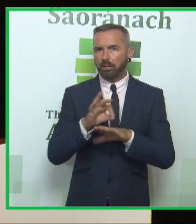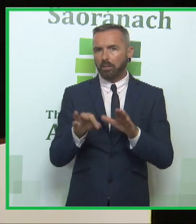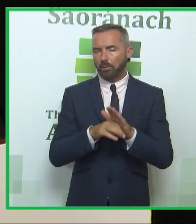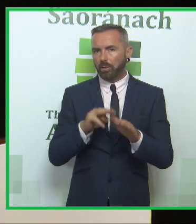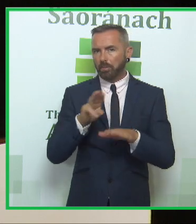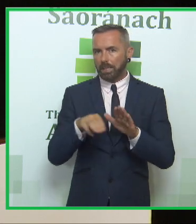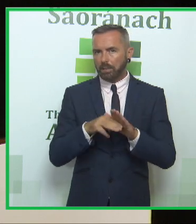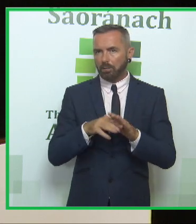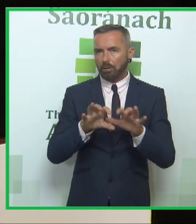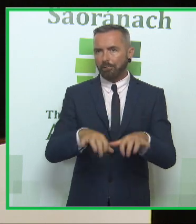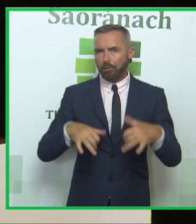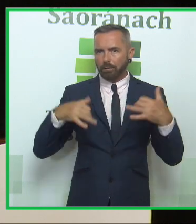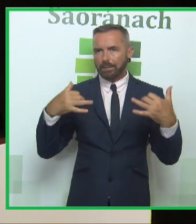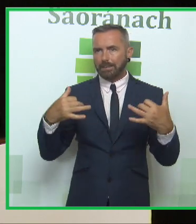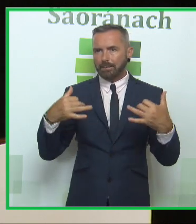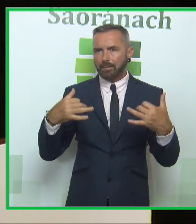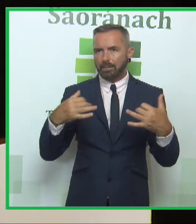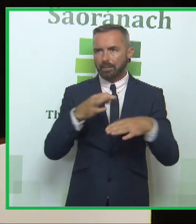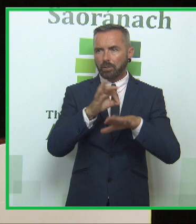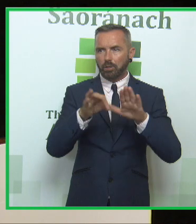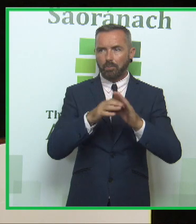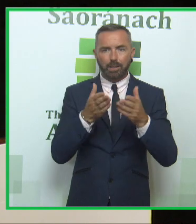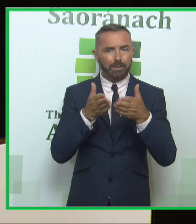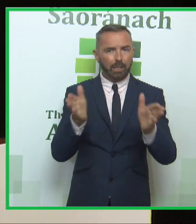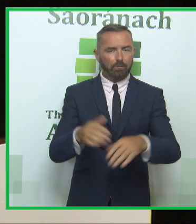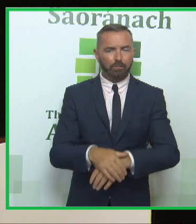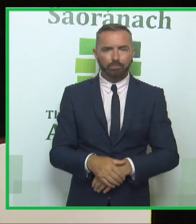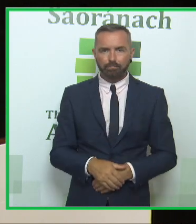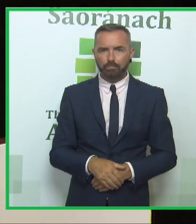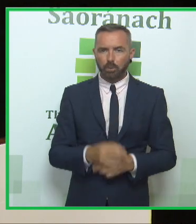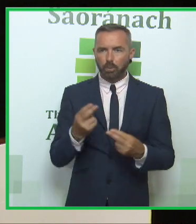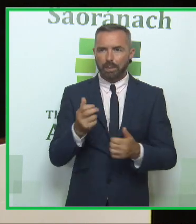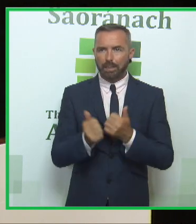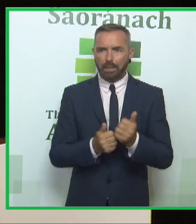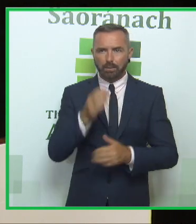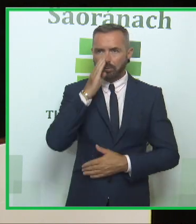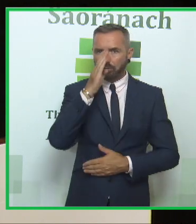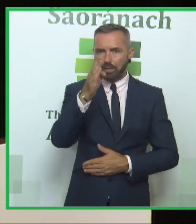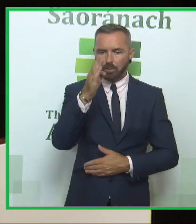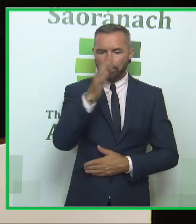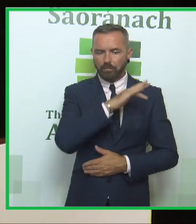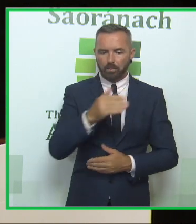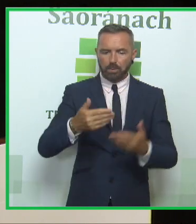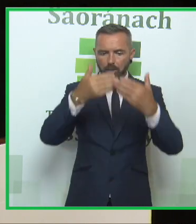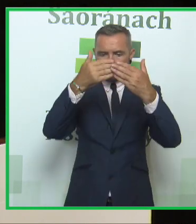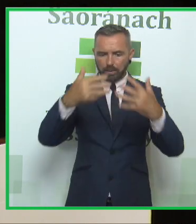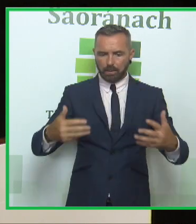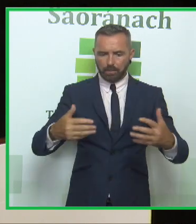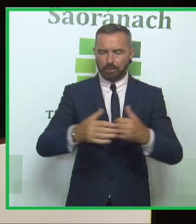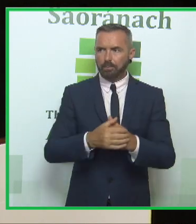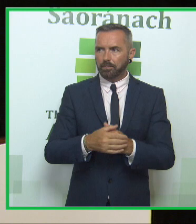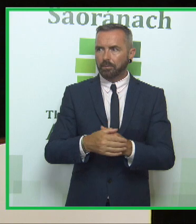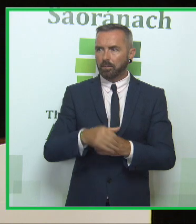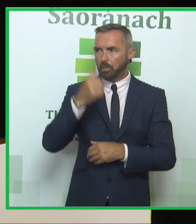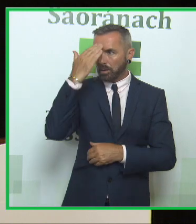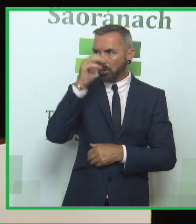for our Oireachtas, for government overall. This needs action. This needs to get the top of the priority agenda. We all